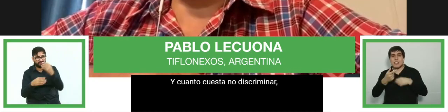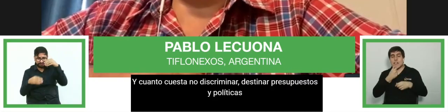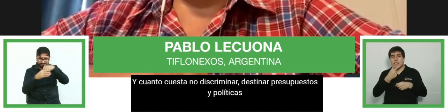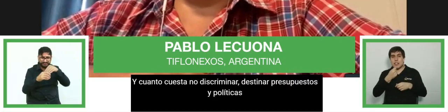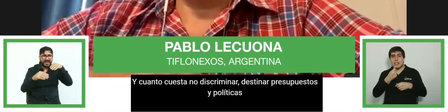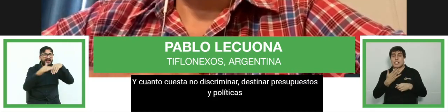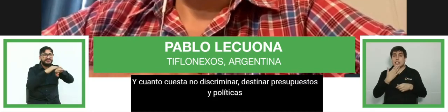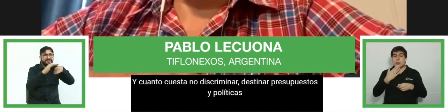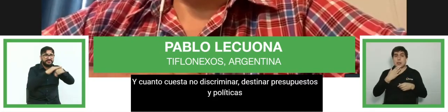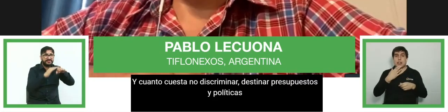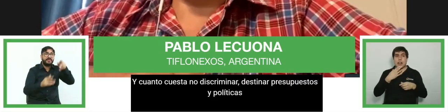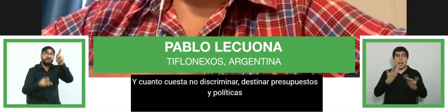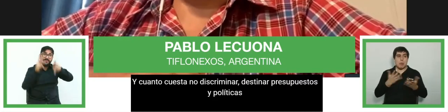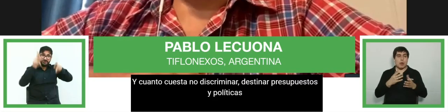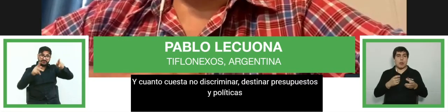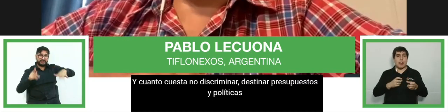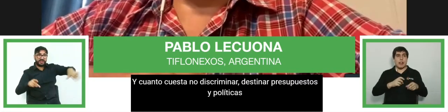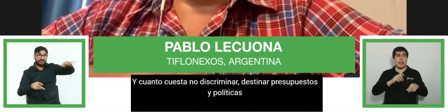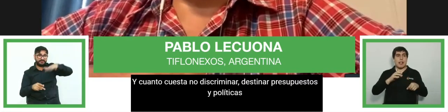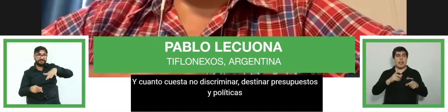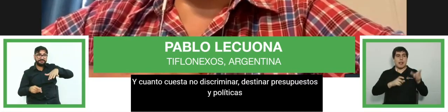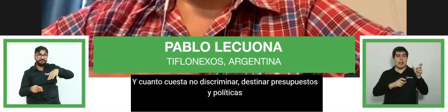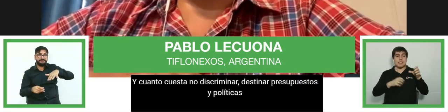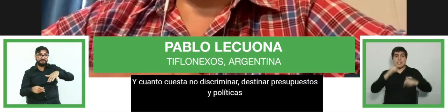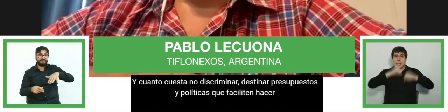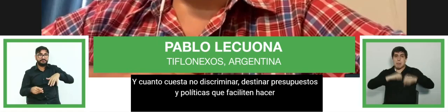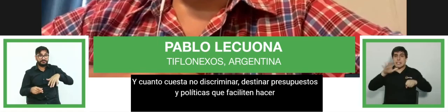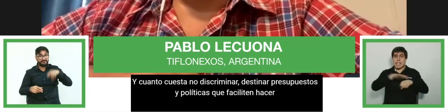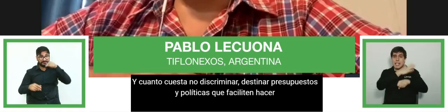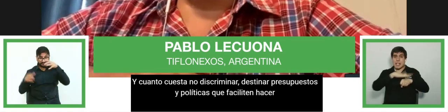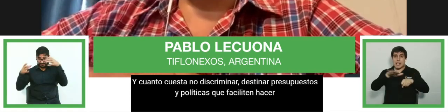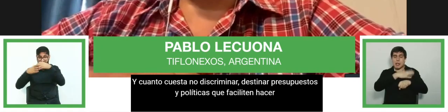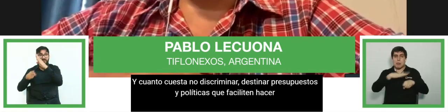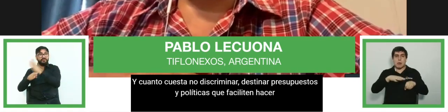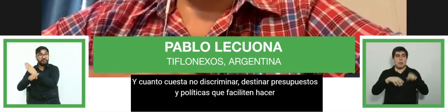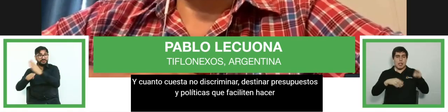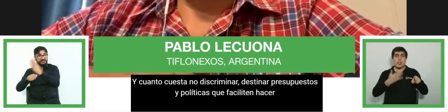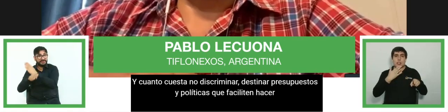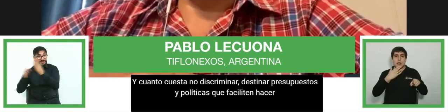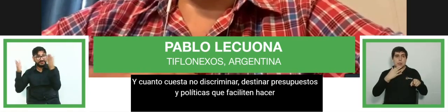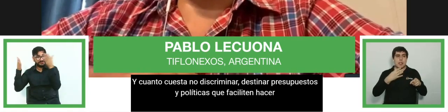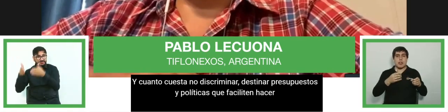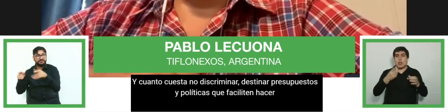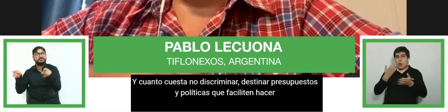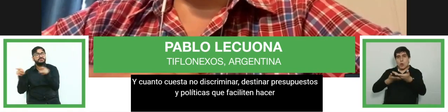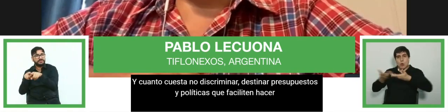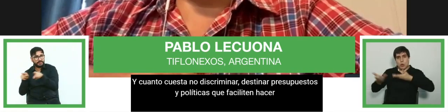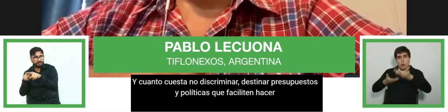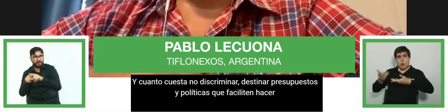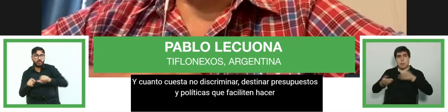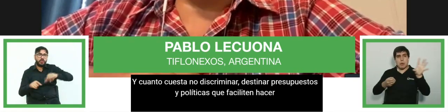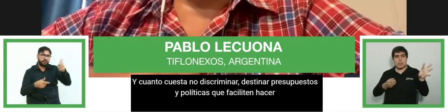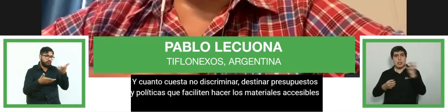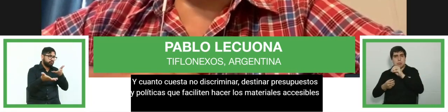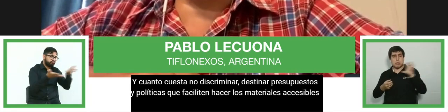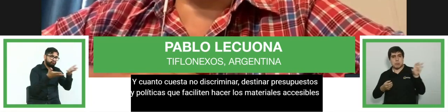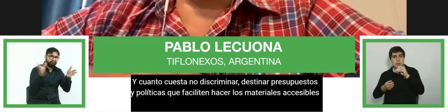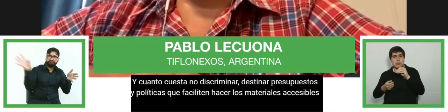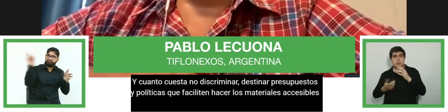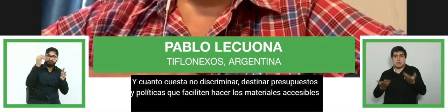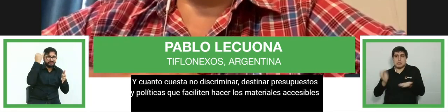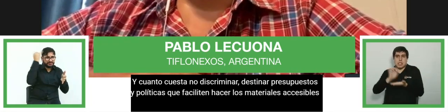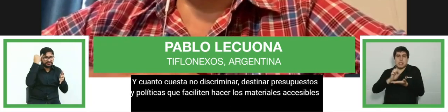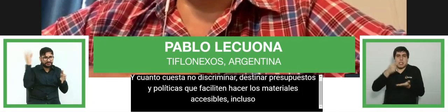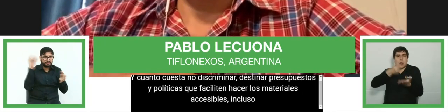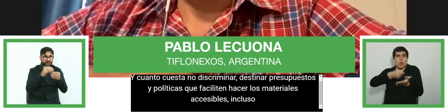to transfer the digital files or making accessible versions if the state buys the books, as in Brazil,